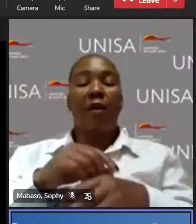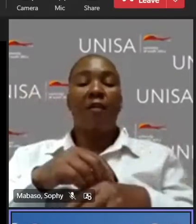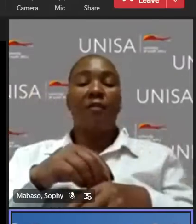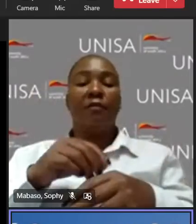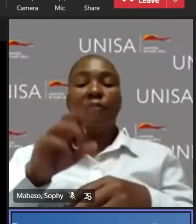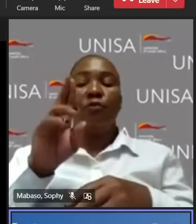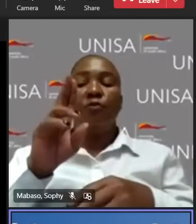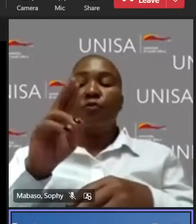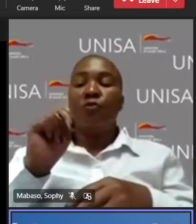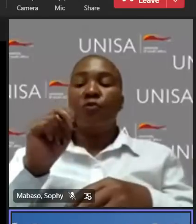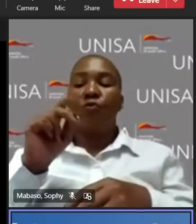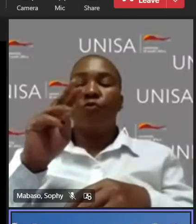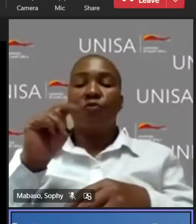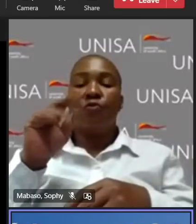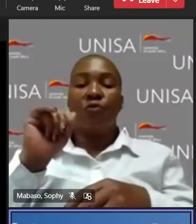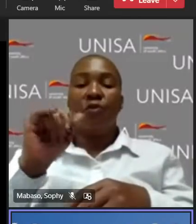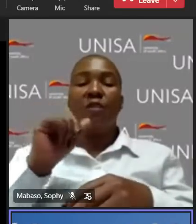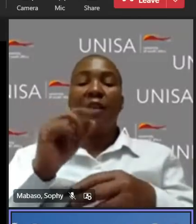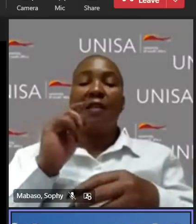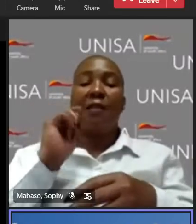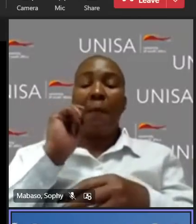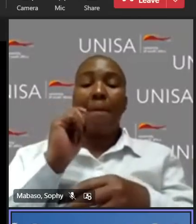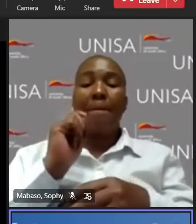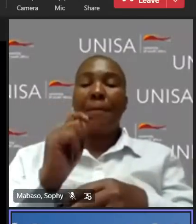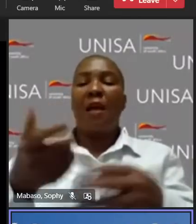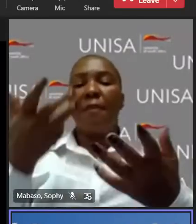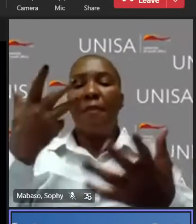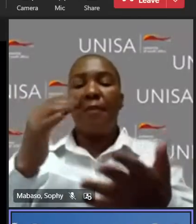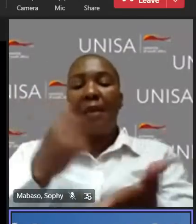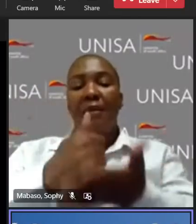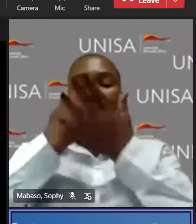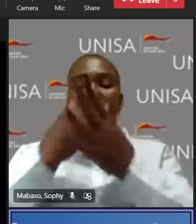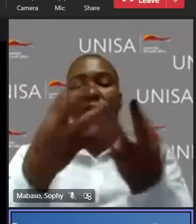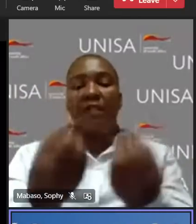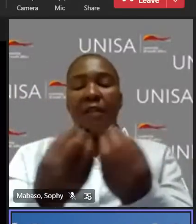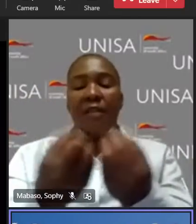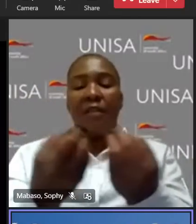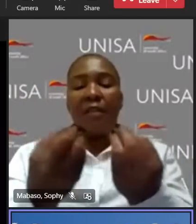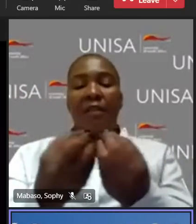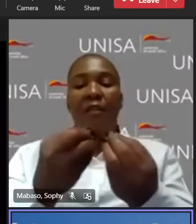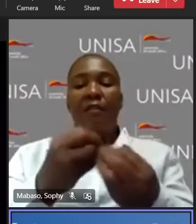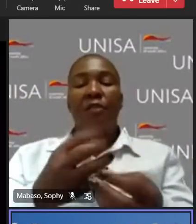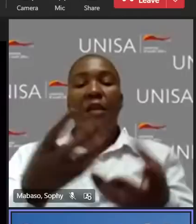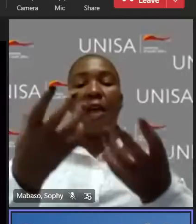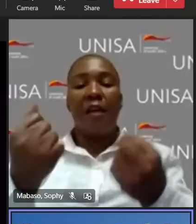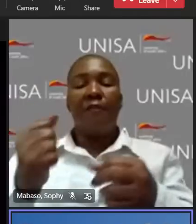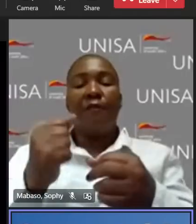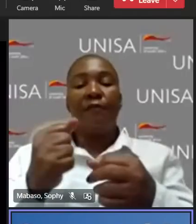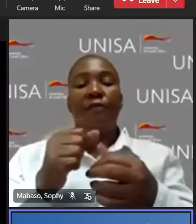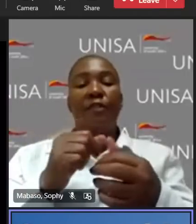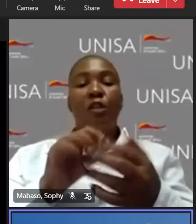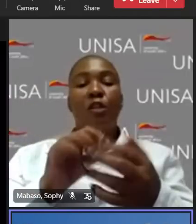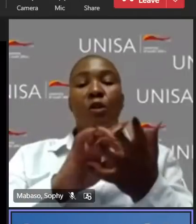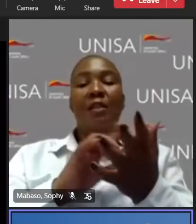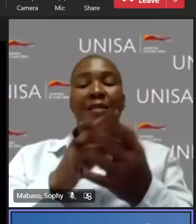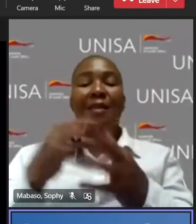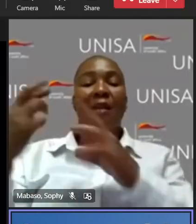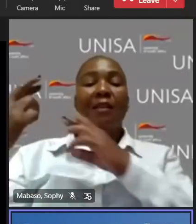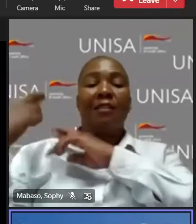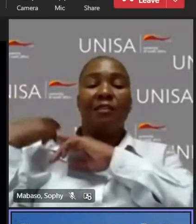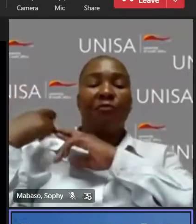need to buy assistive devices and so on, we have a unit that is also responsible to